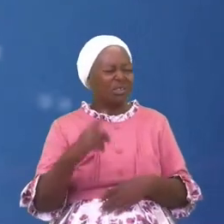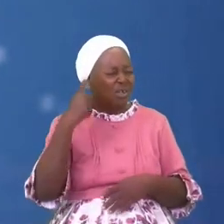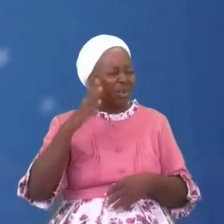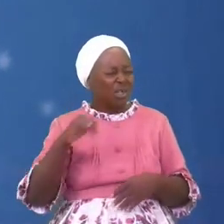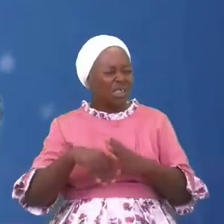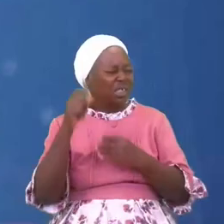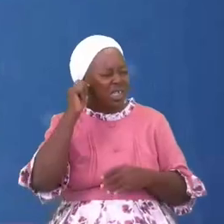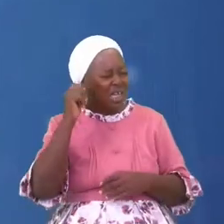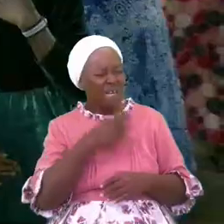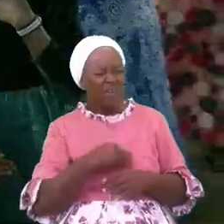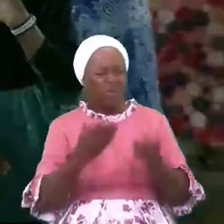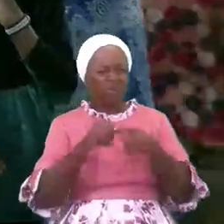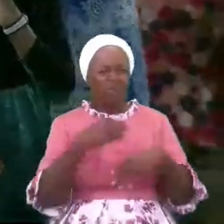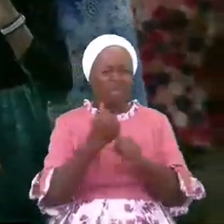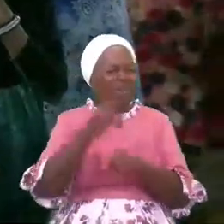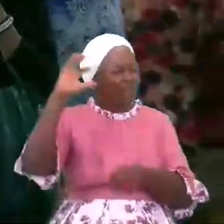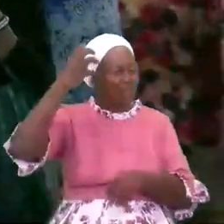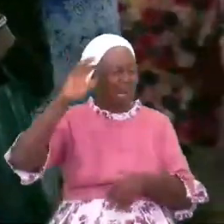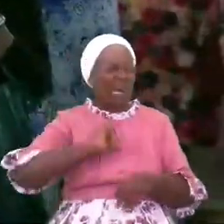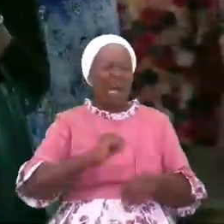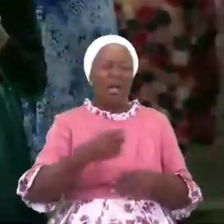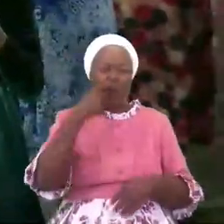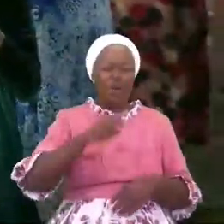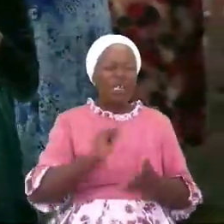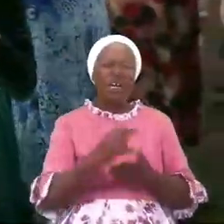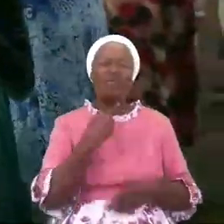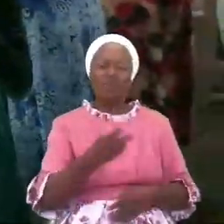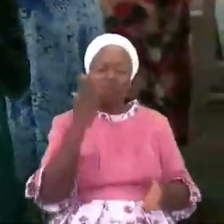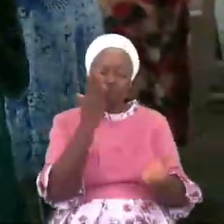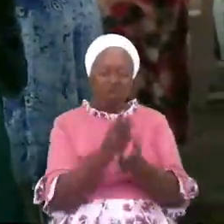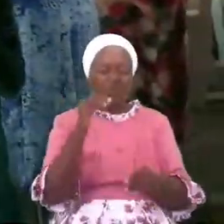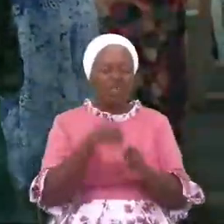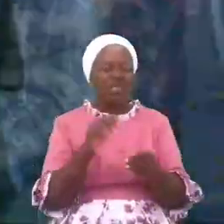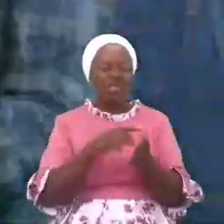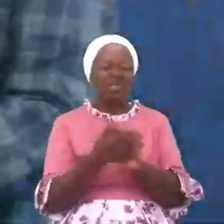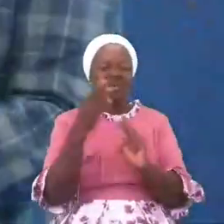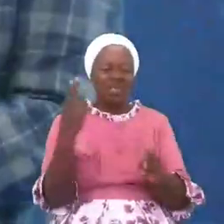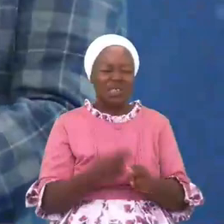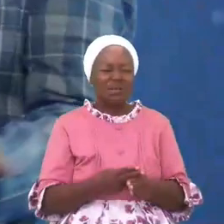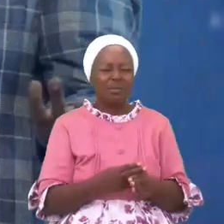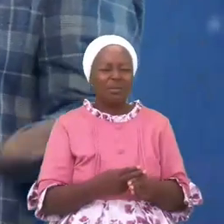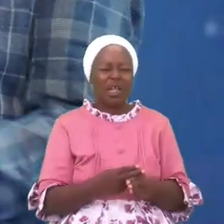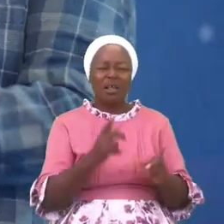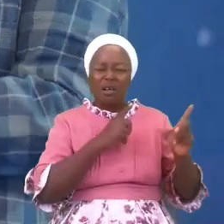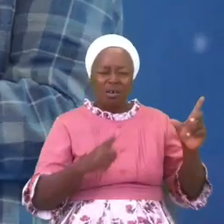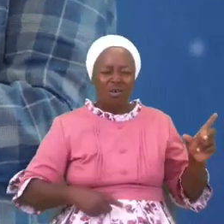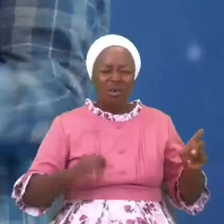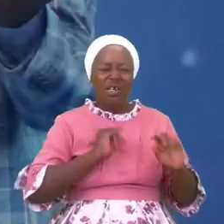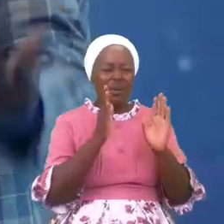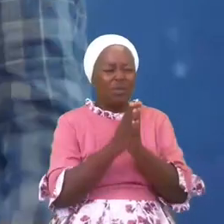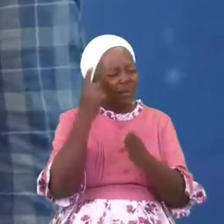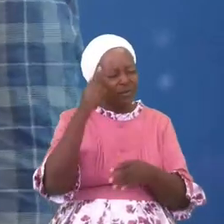voice stop in Jesus' name. Lord, I pray for those who have pains in their joints, arthritis